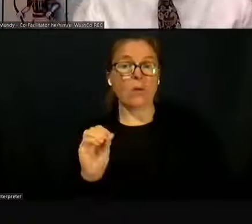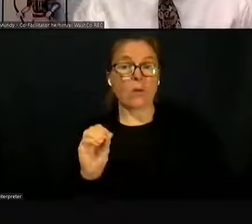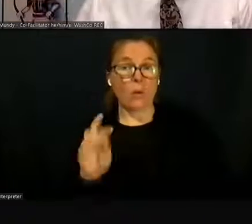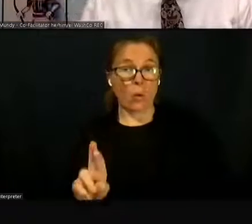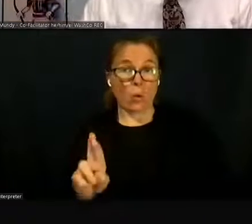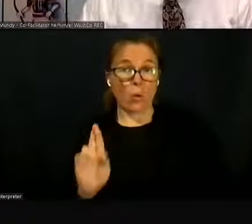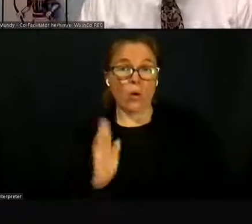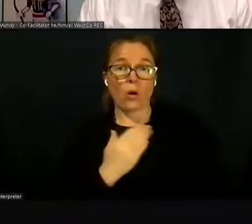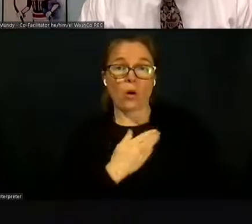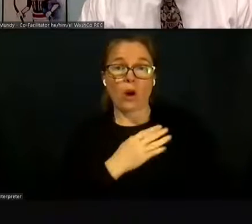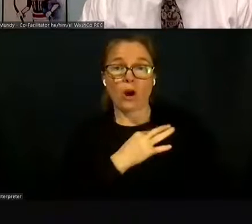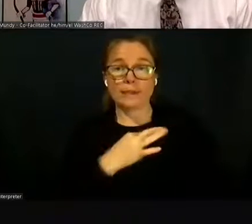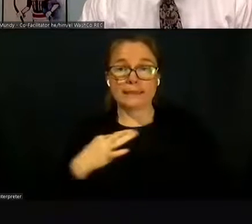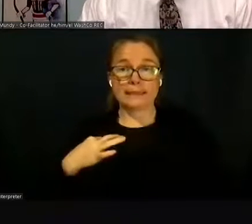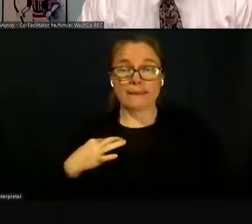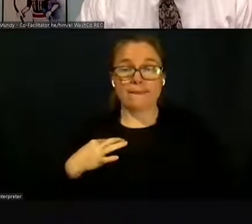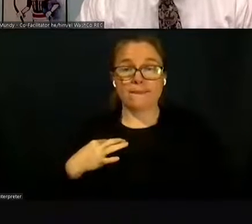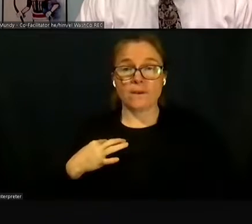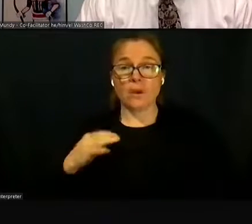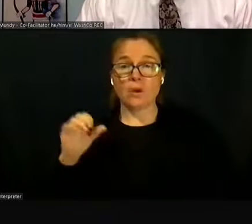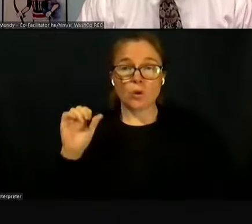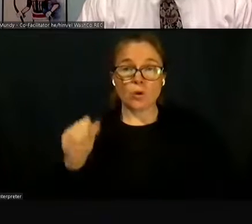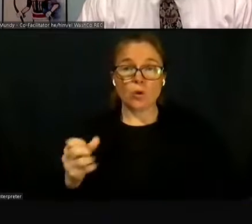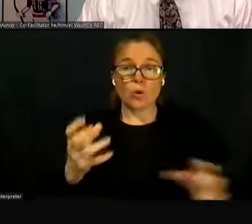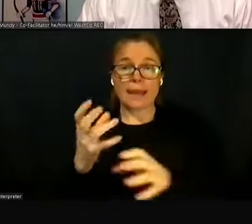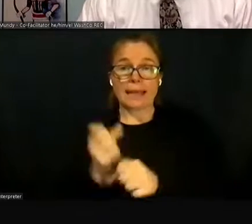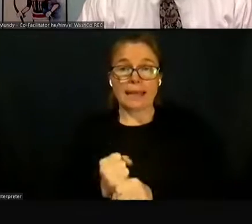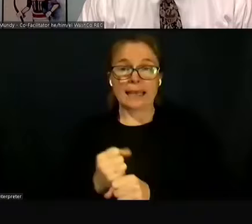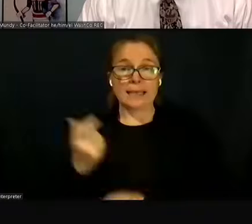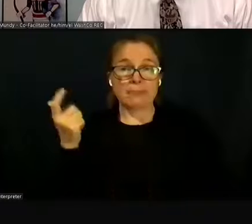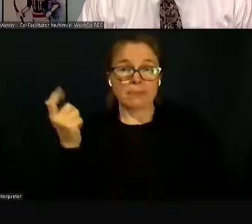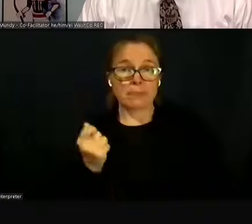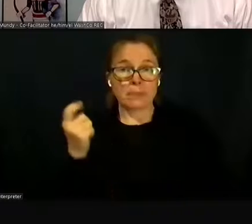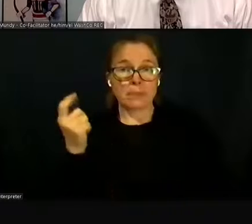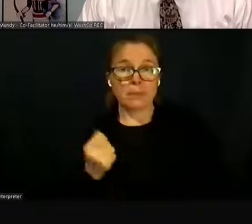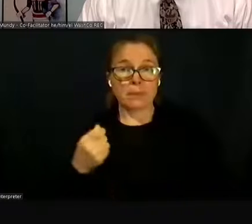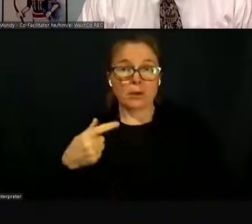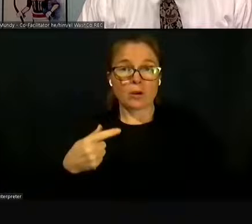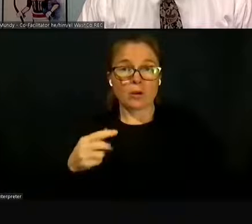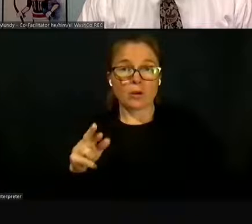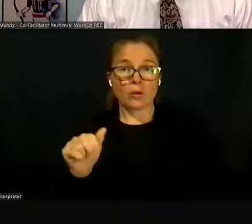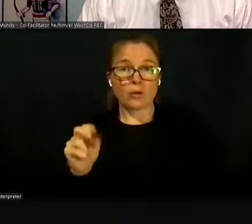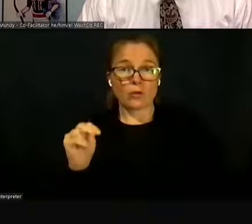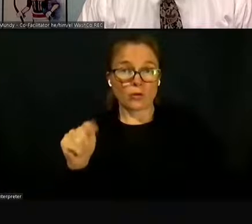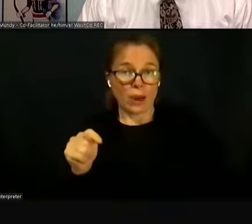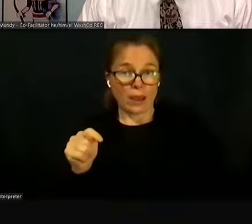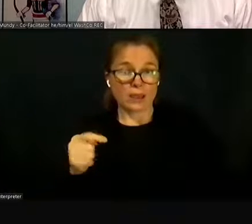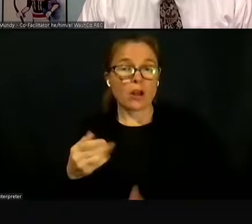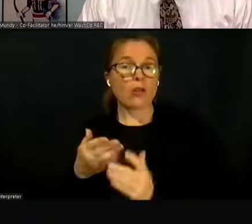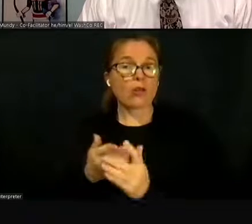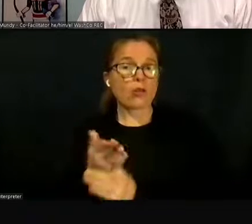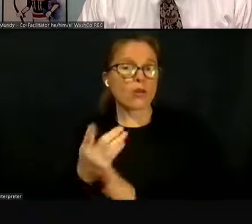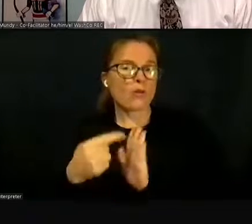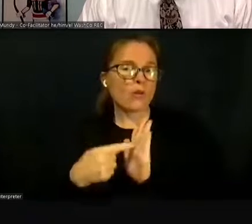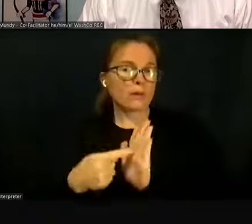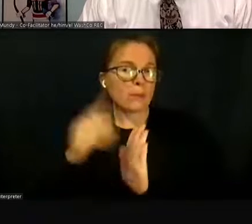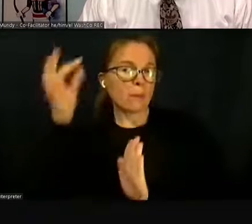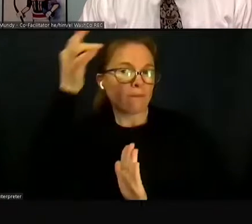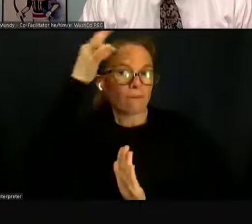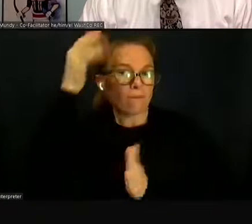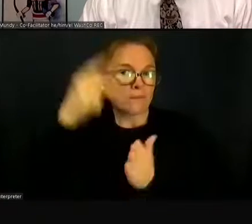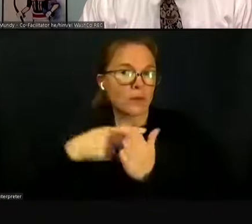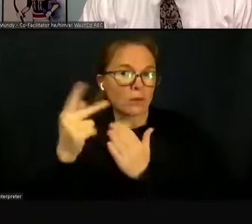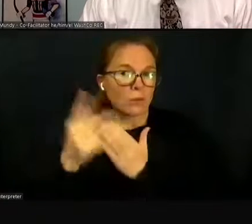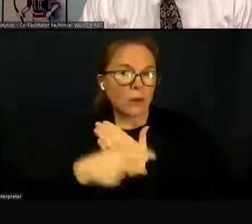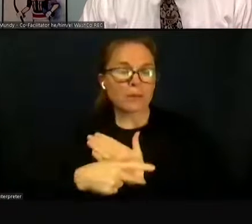our staff was able to get grant funding through, for example, federal programs, housing and